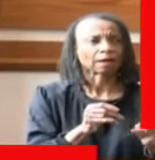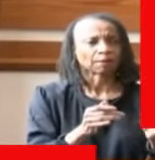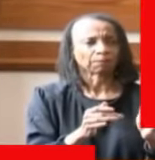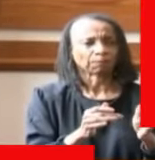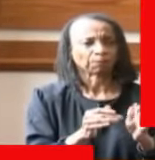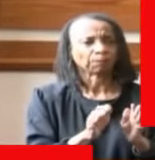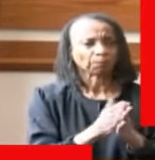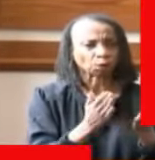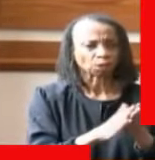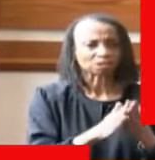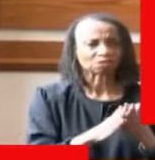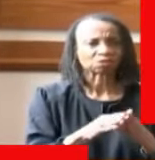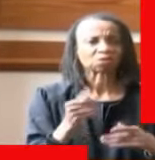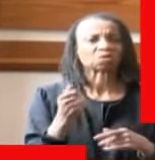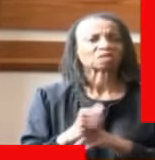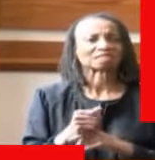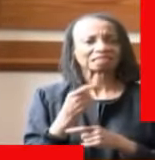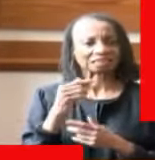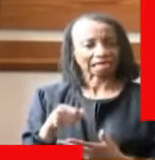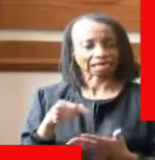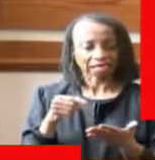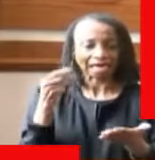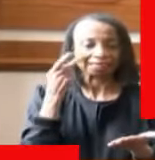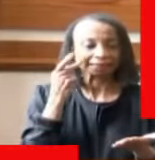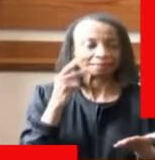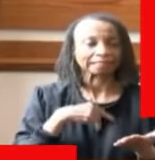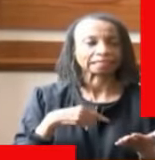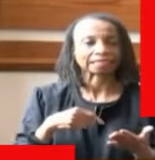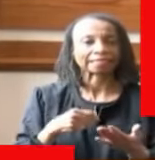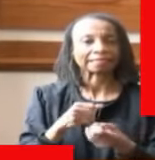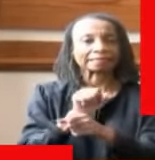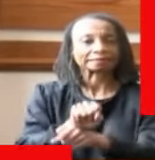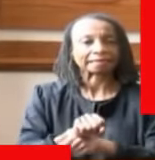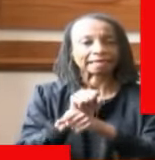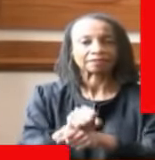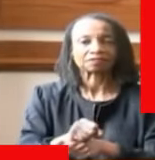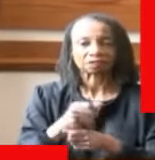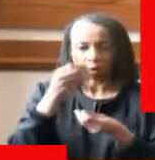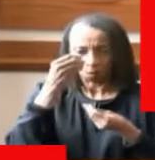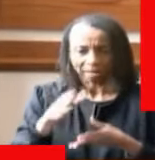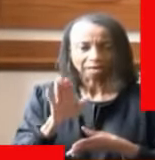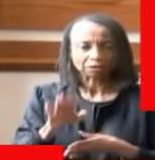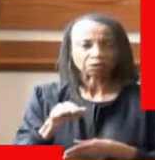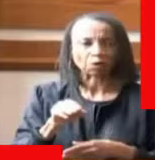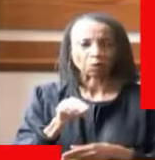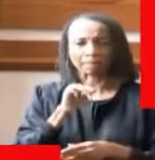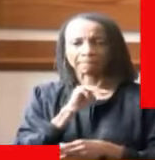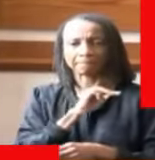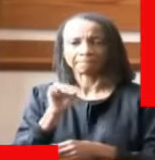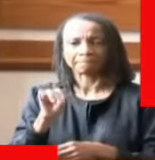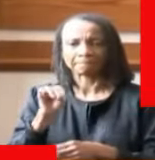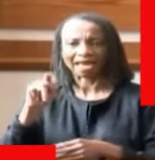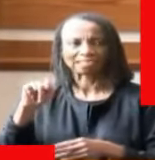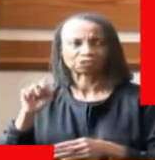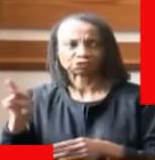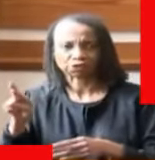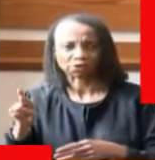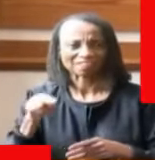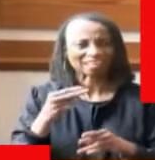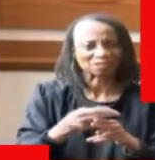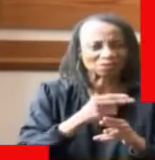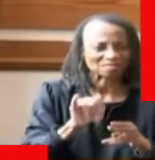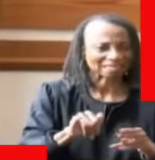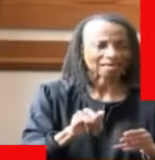masters. Wives, submit to your husbands. They use the book to beat you down, but the